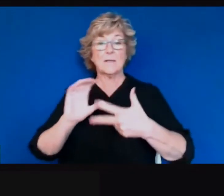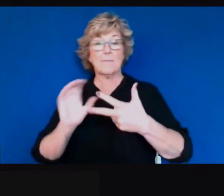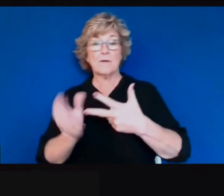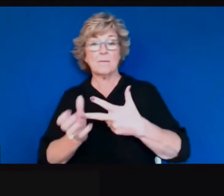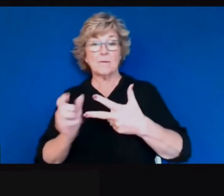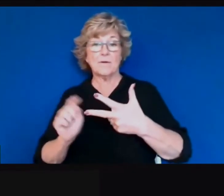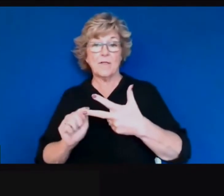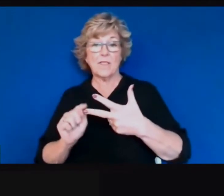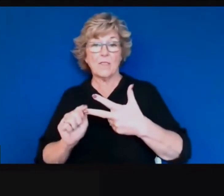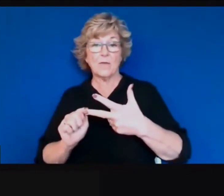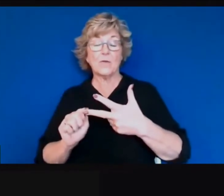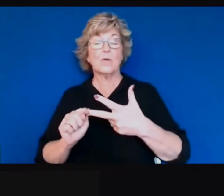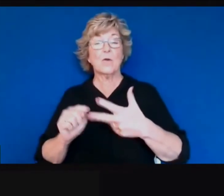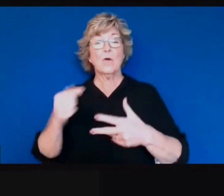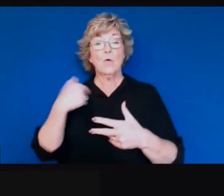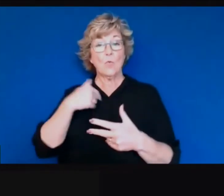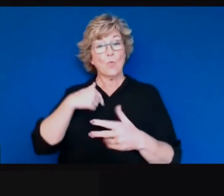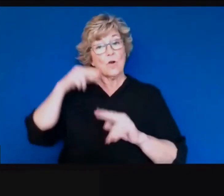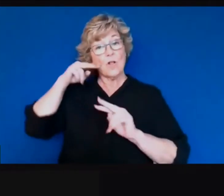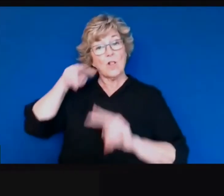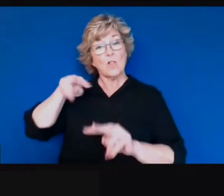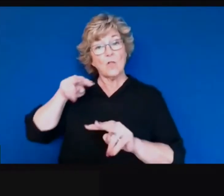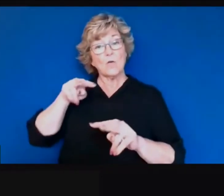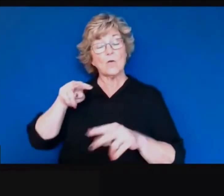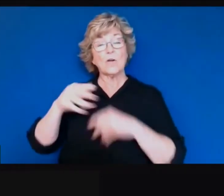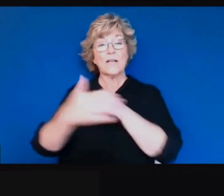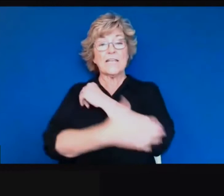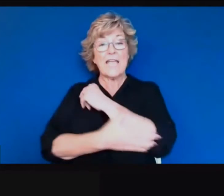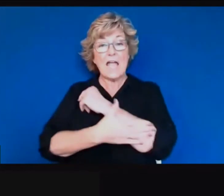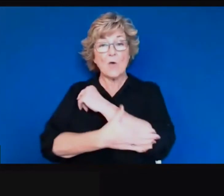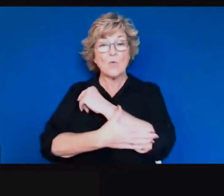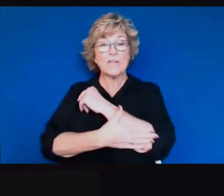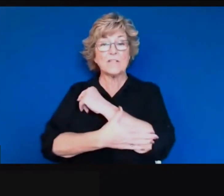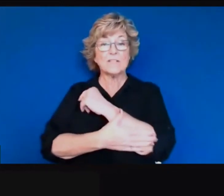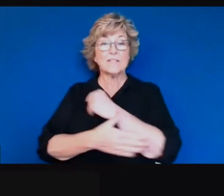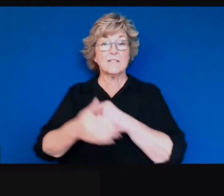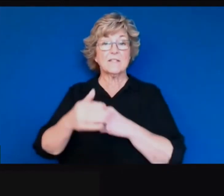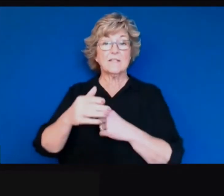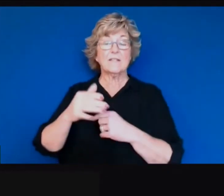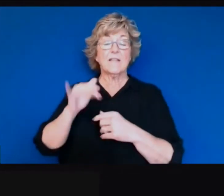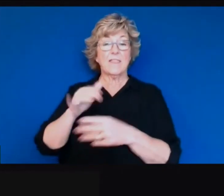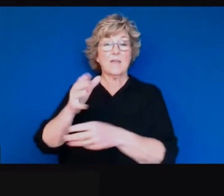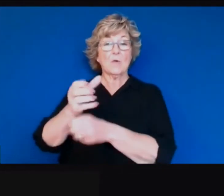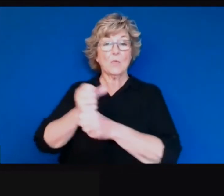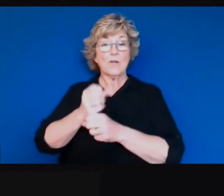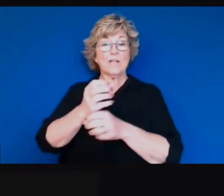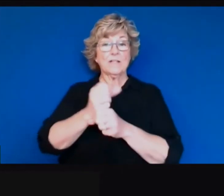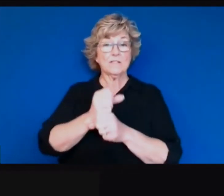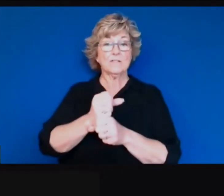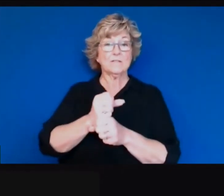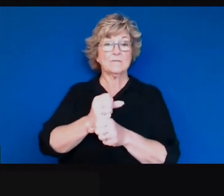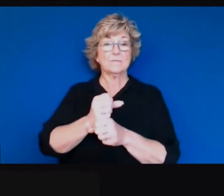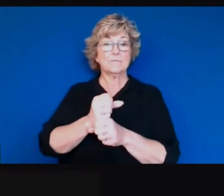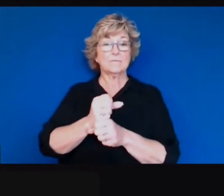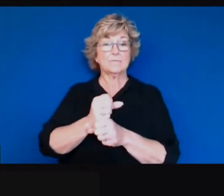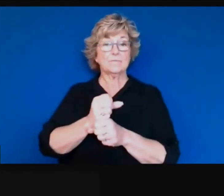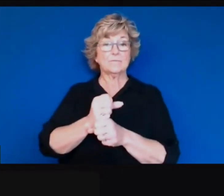watching closely that our counties and those who are receiving the vaccine stick by